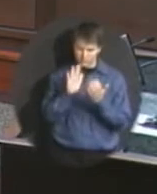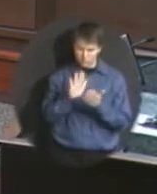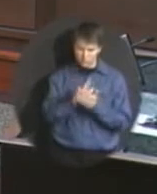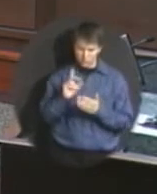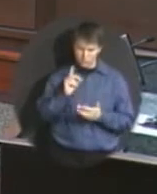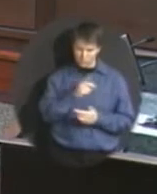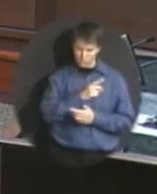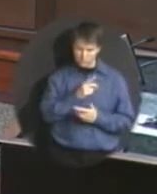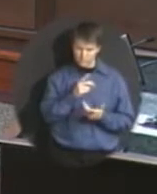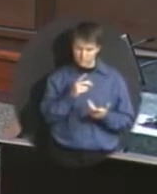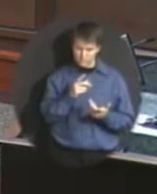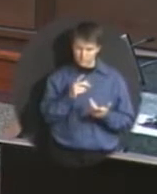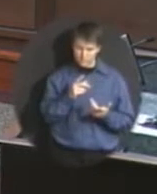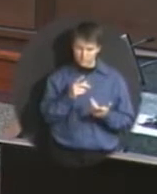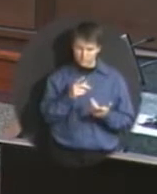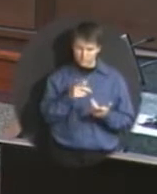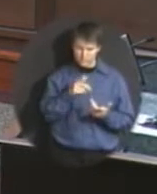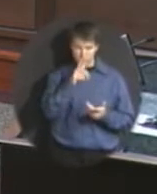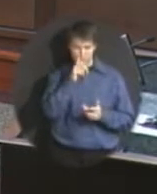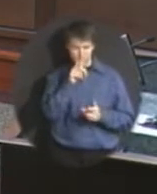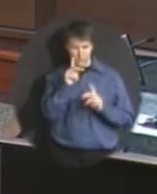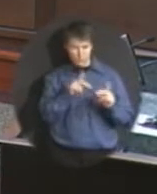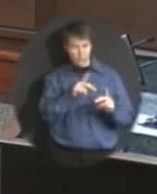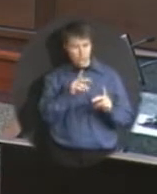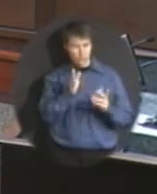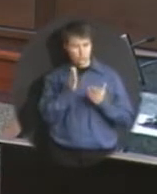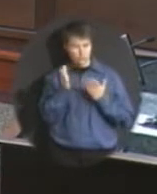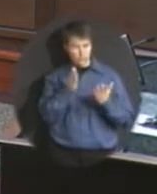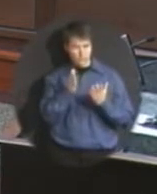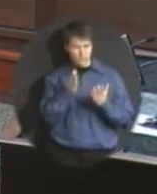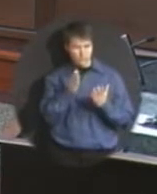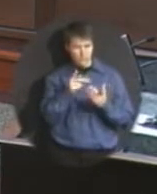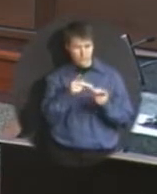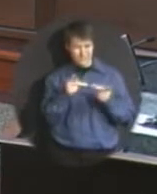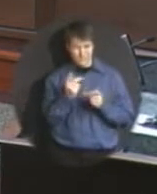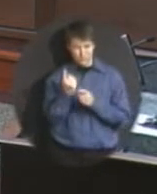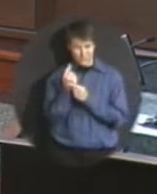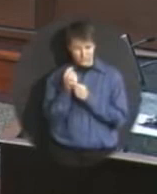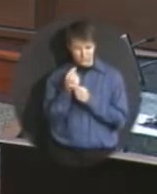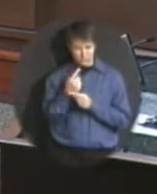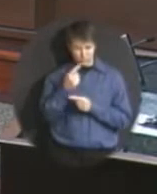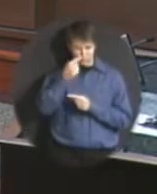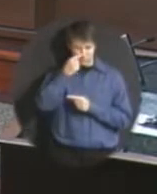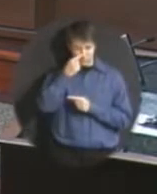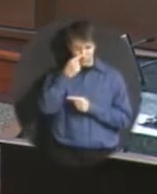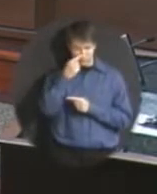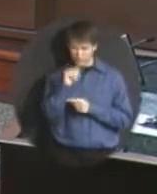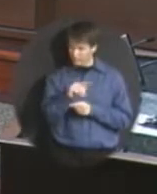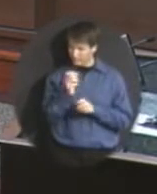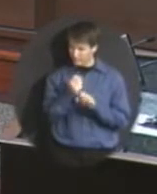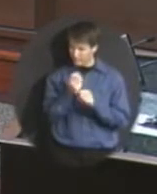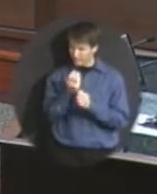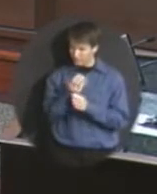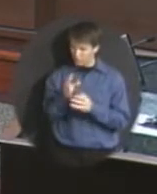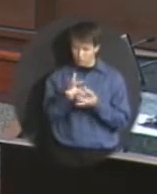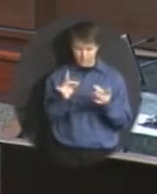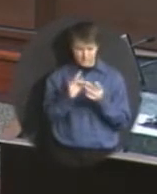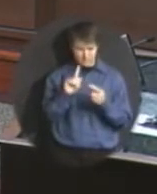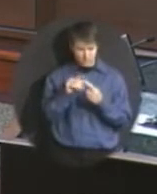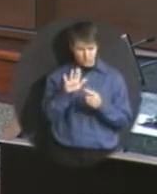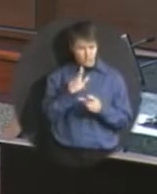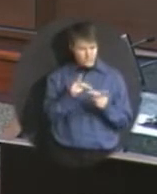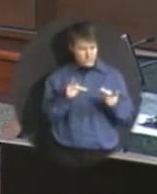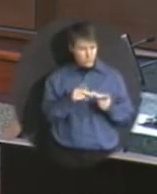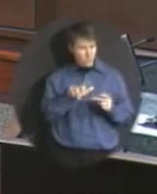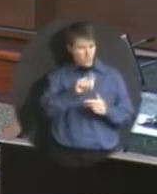wouldn't mind, the people who served on those committees last year or in those positions last year, if you wouldn't mind making a few comments about your position so that